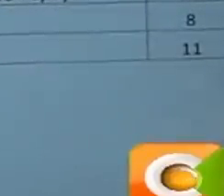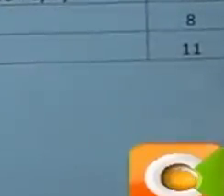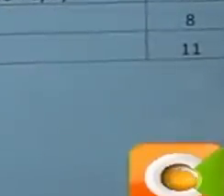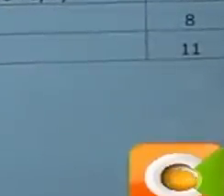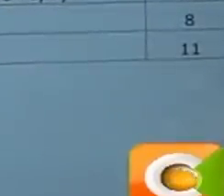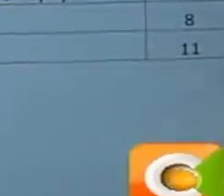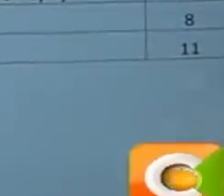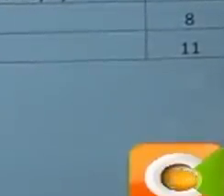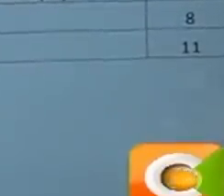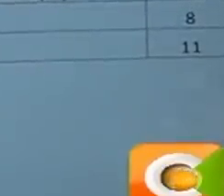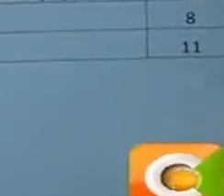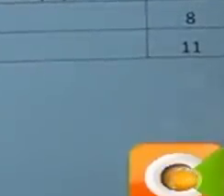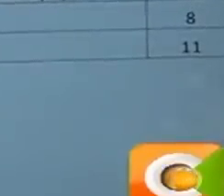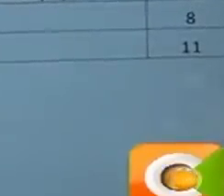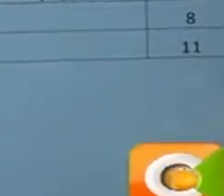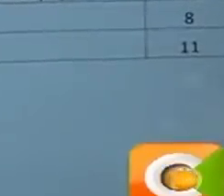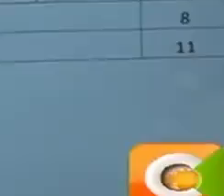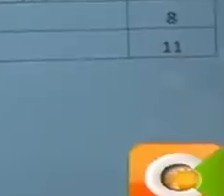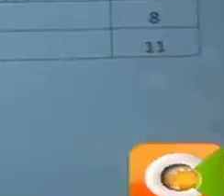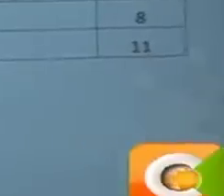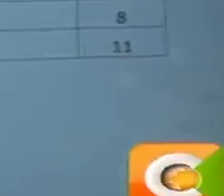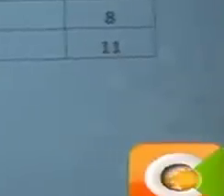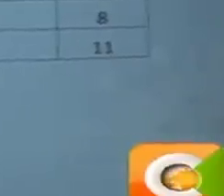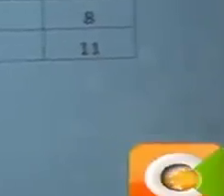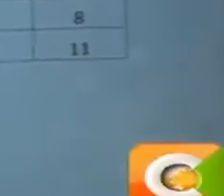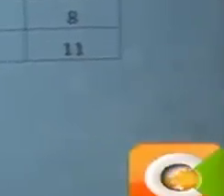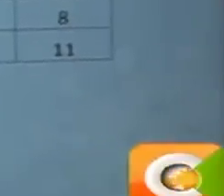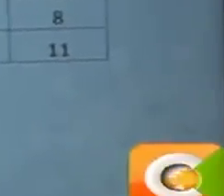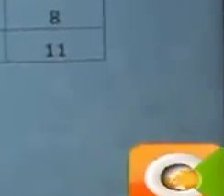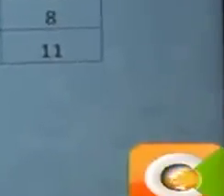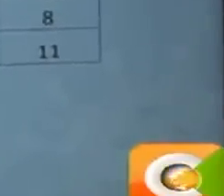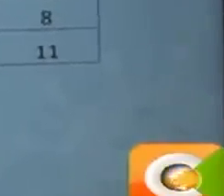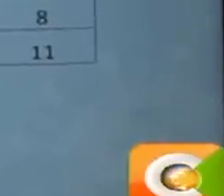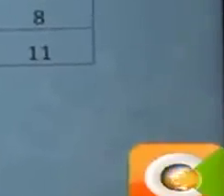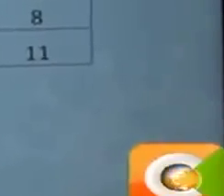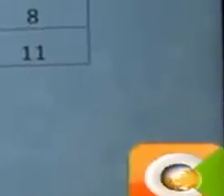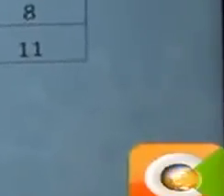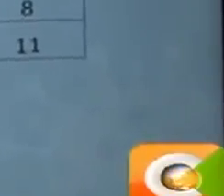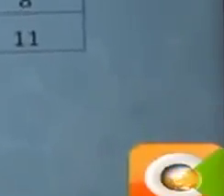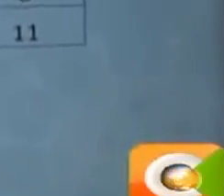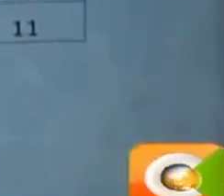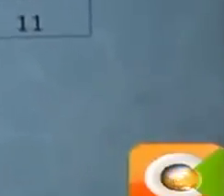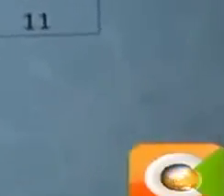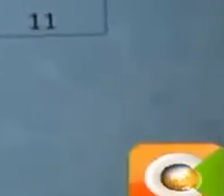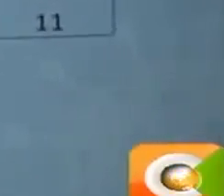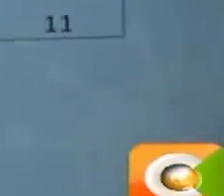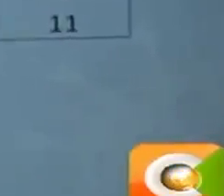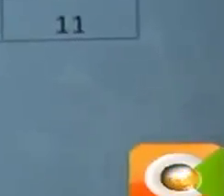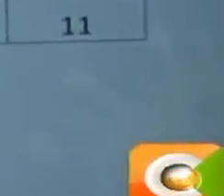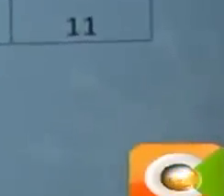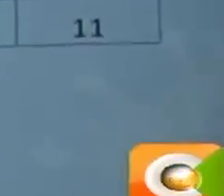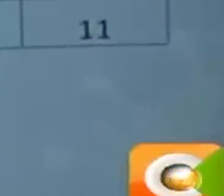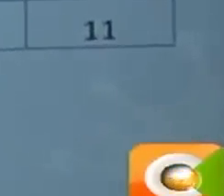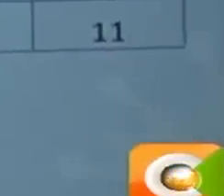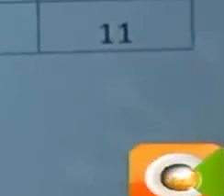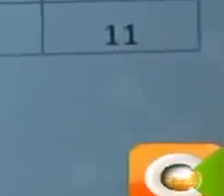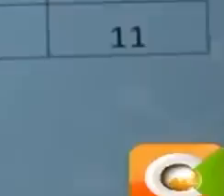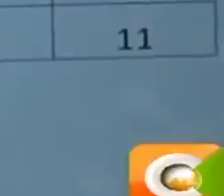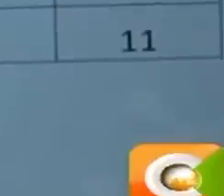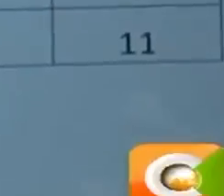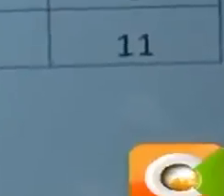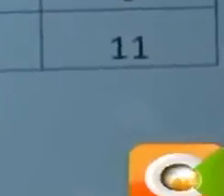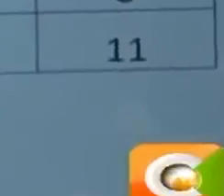87-year-old herbalist who died in that Mvita area, and in all these cases, actually can almost be tracked